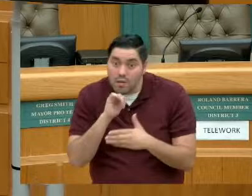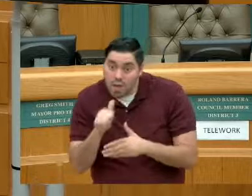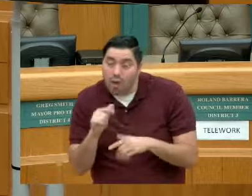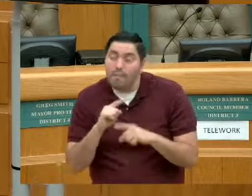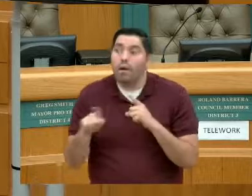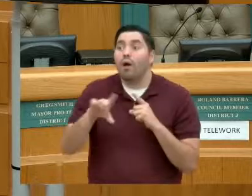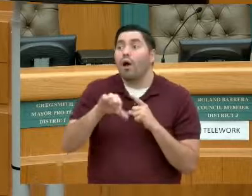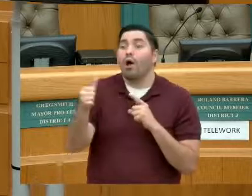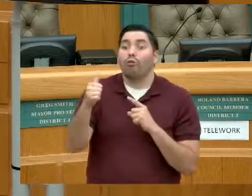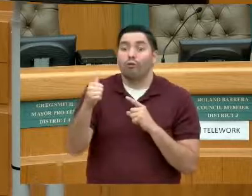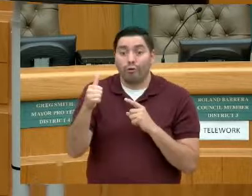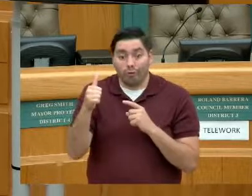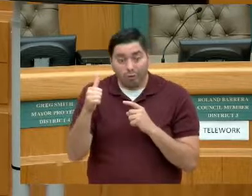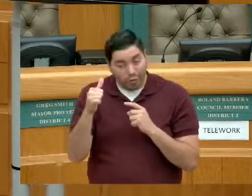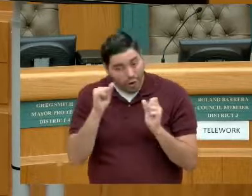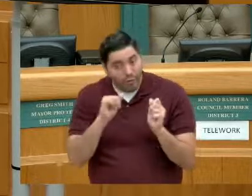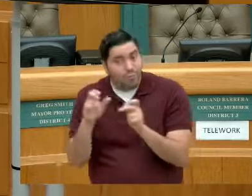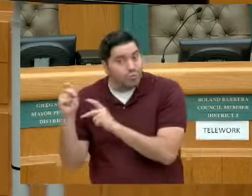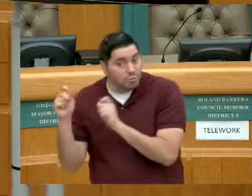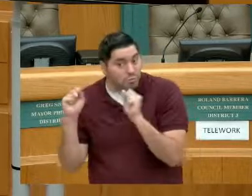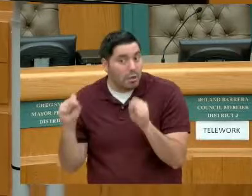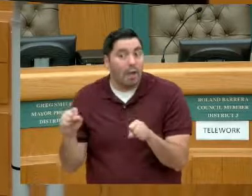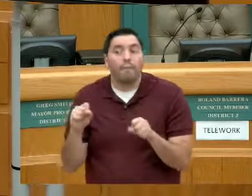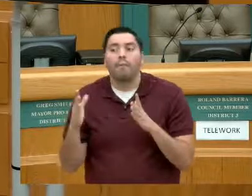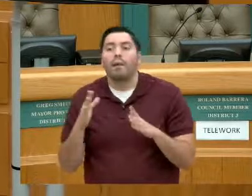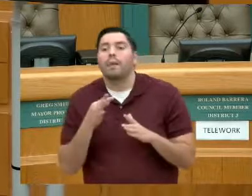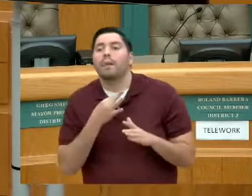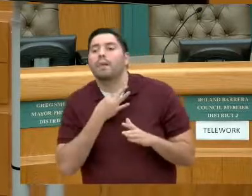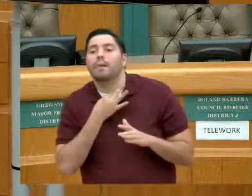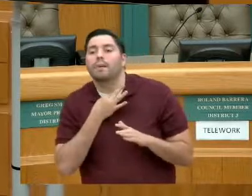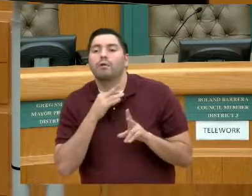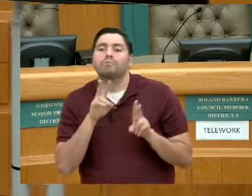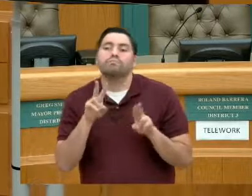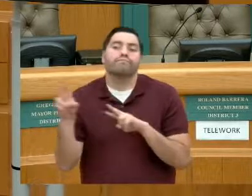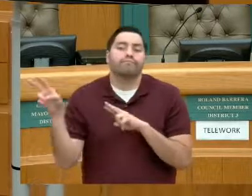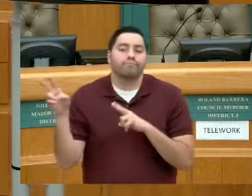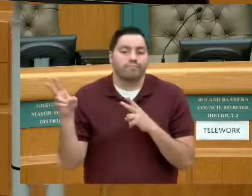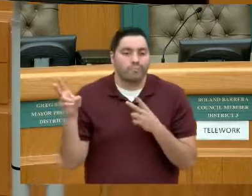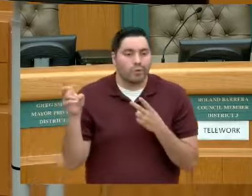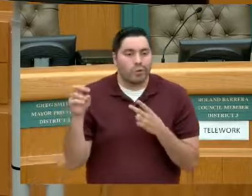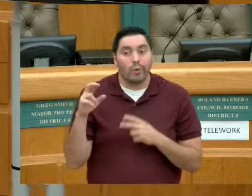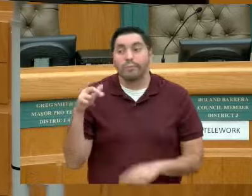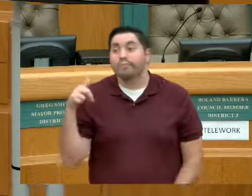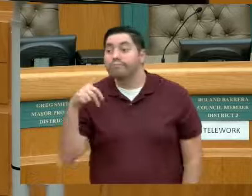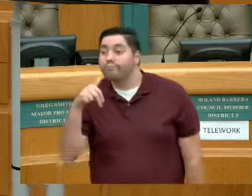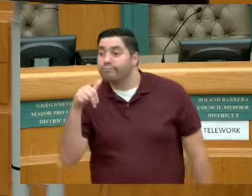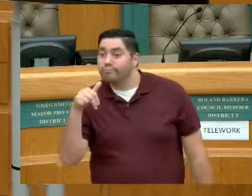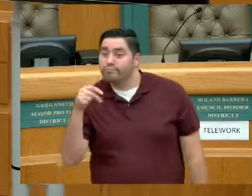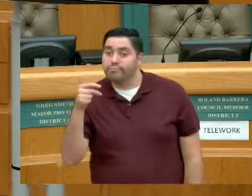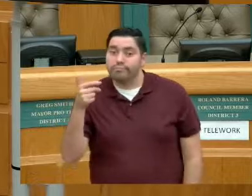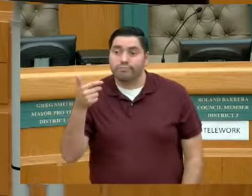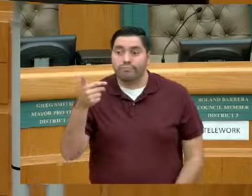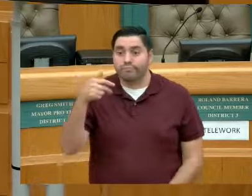on Shoreline at the water's edge, but there may be some opportunity at least to go and,